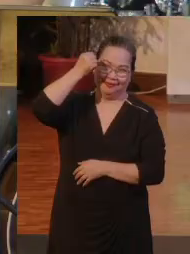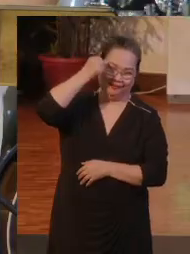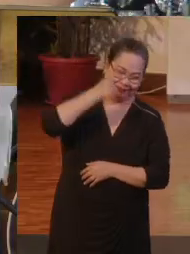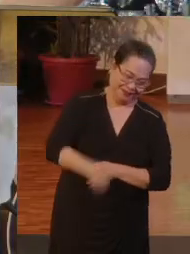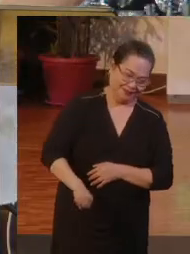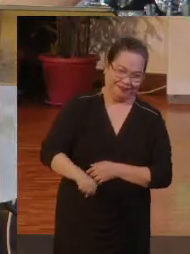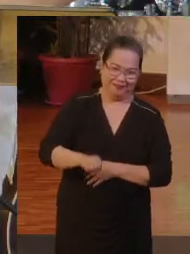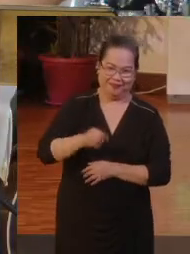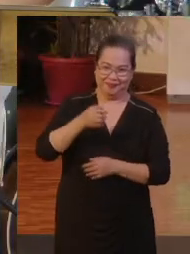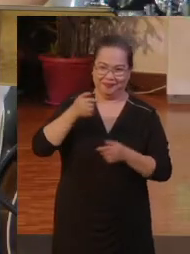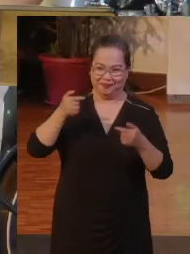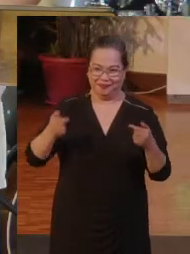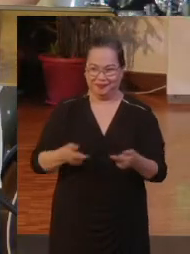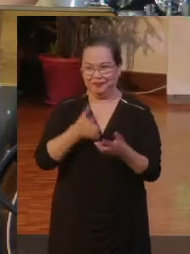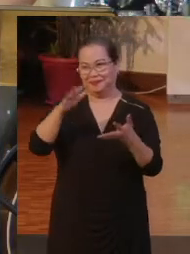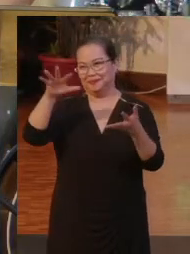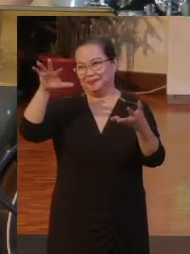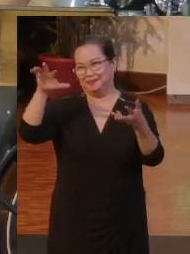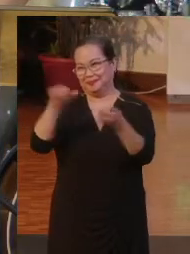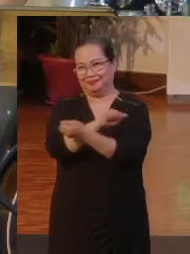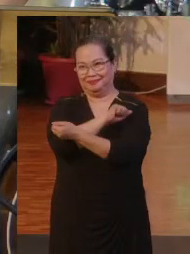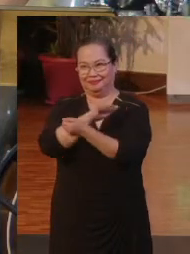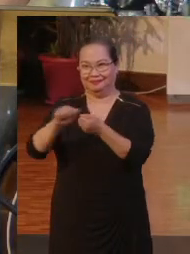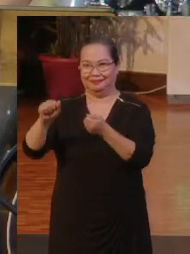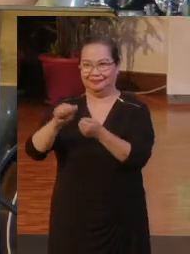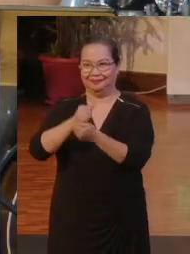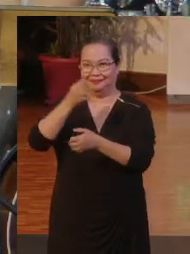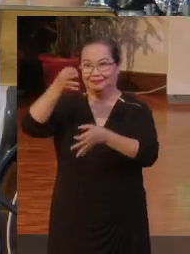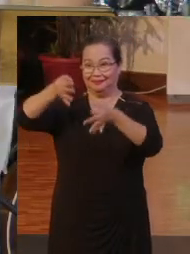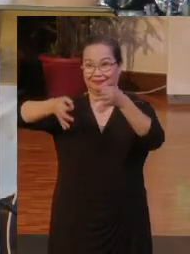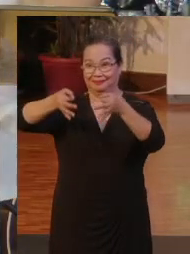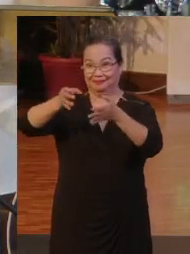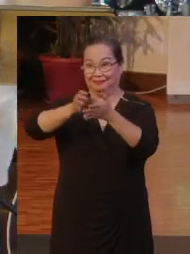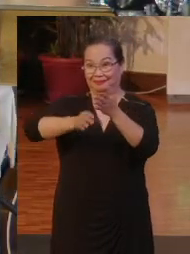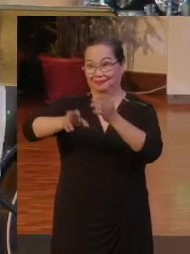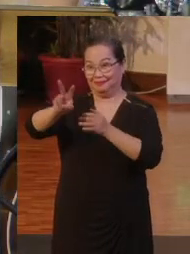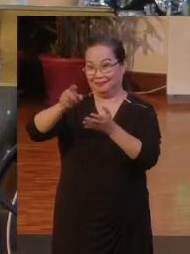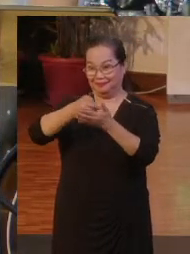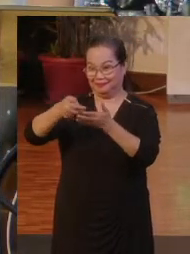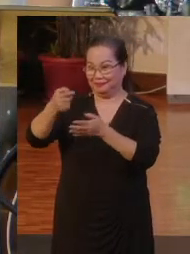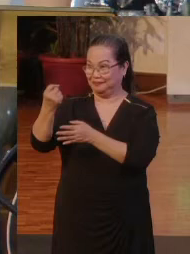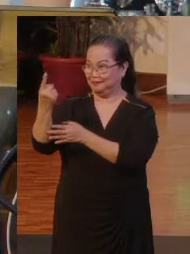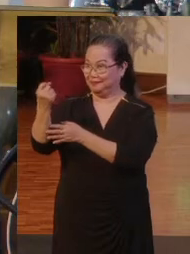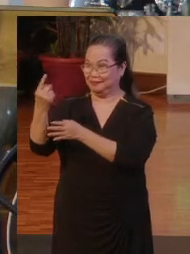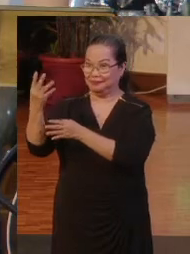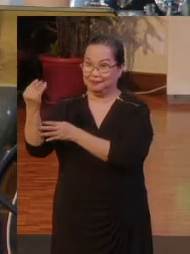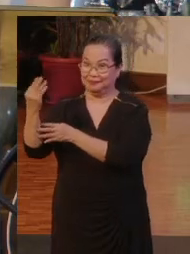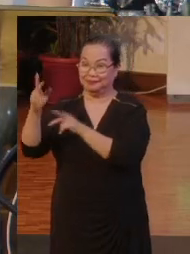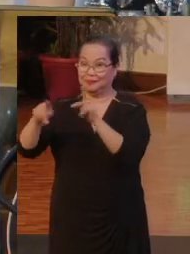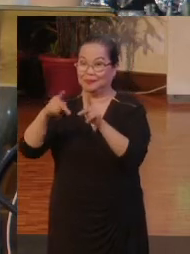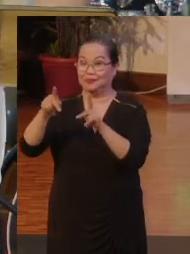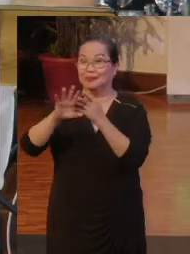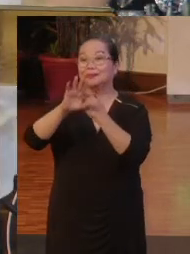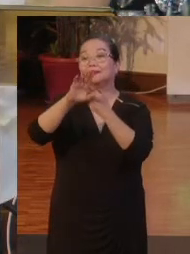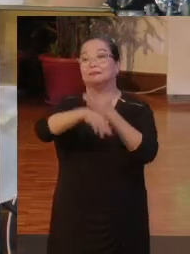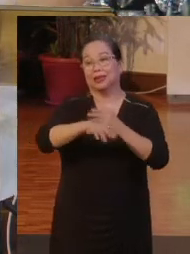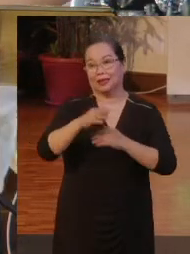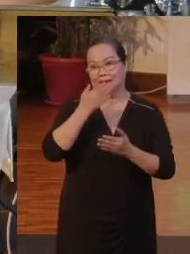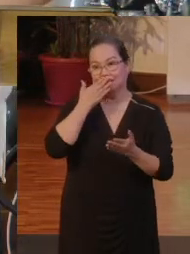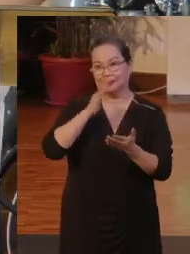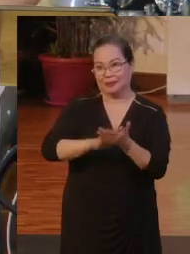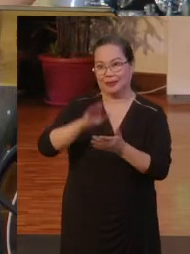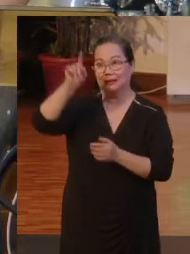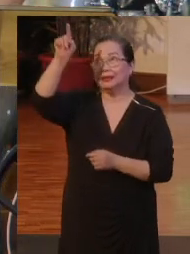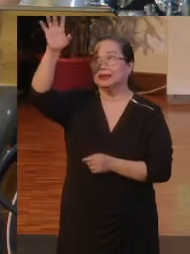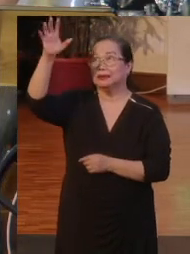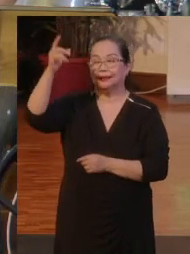salita at napahamak. Judges chapter 2, 11 to 14, and the people of Israel did what was evil in the sight of the